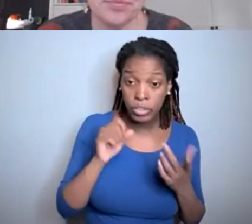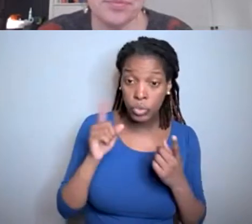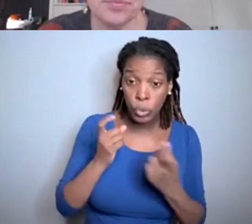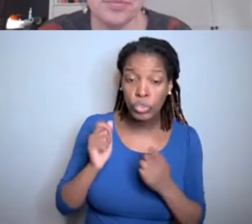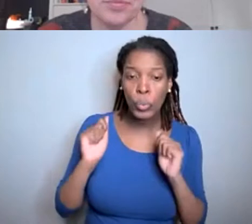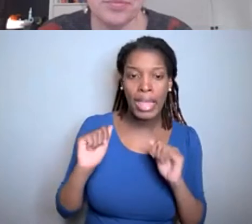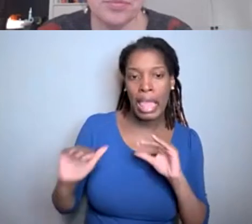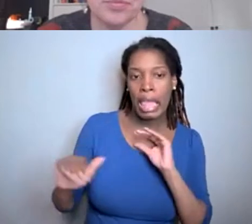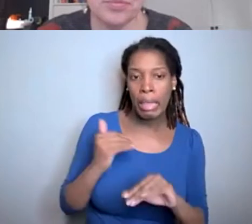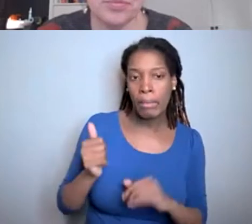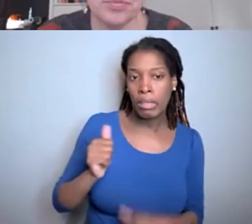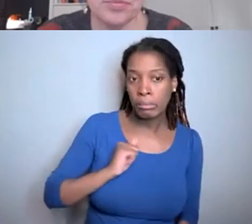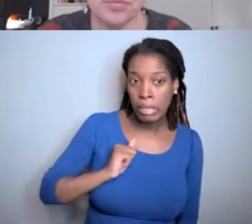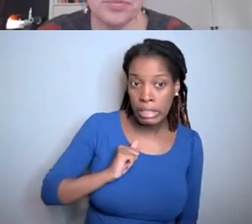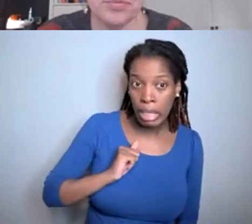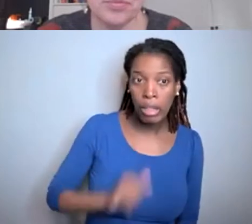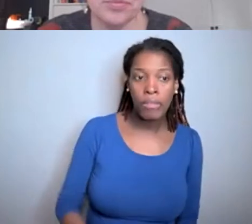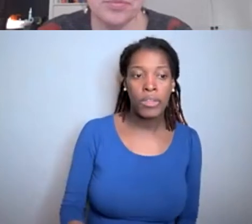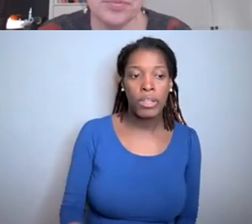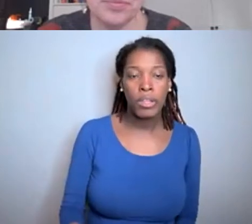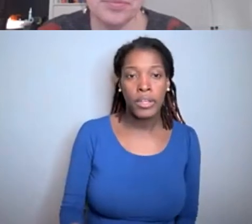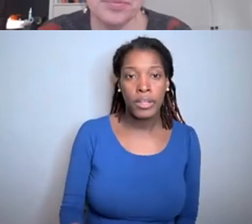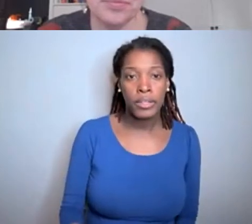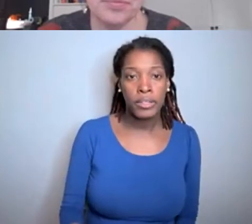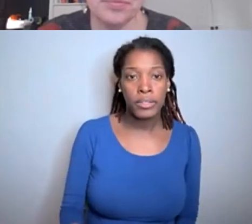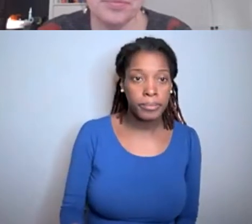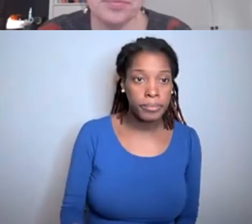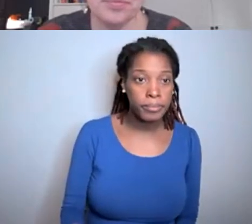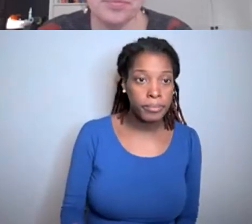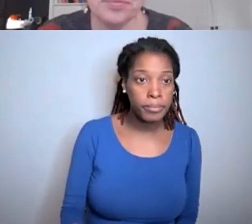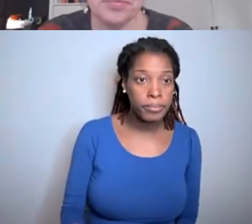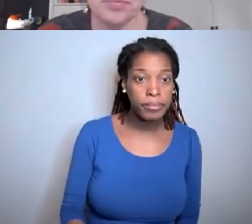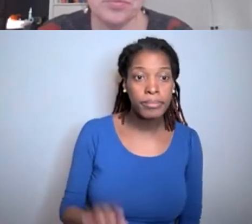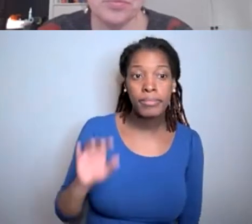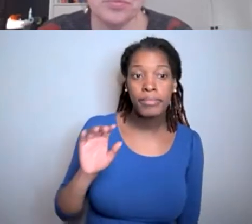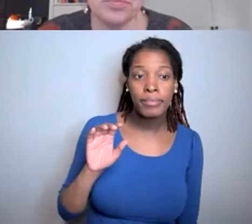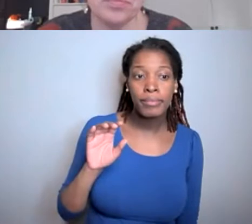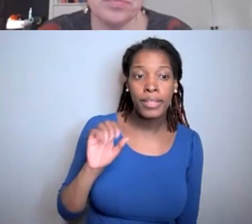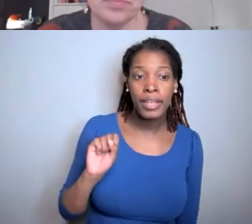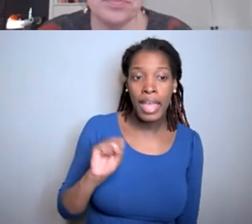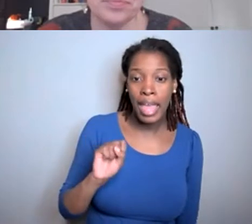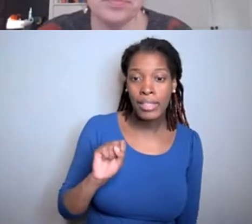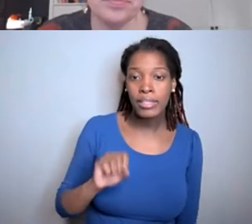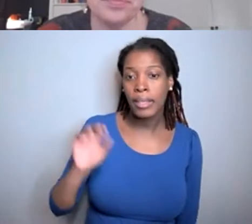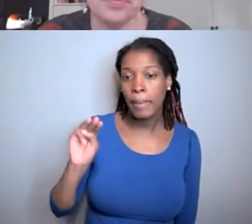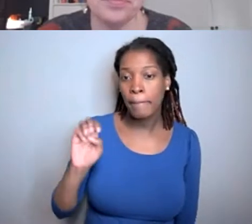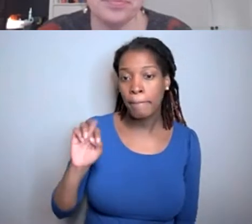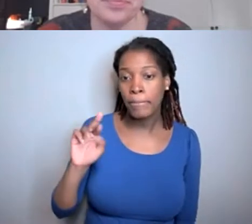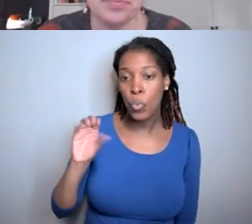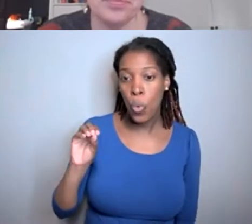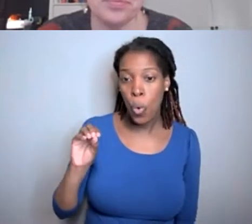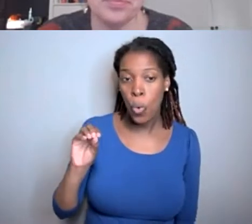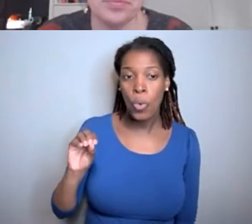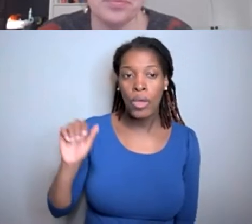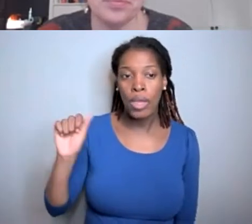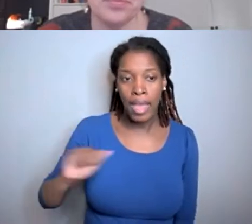racc.org um i am communicating quite frequently with the county team so if there's something